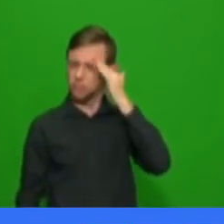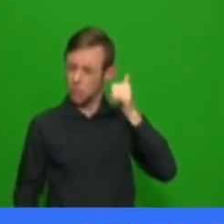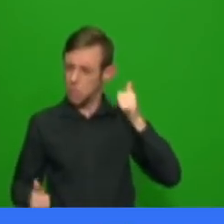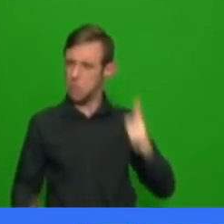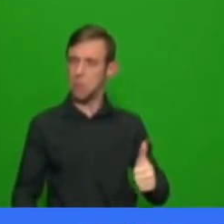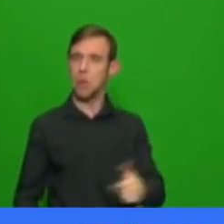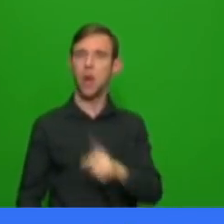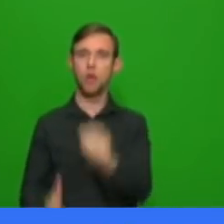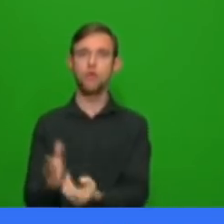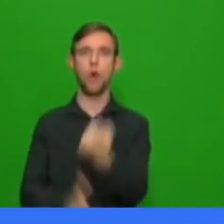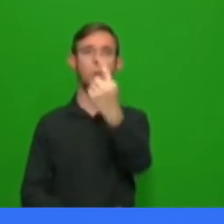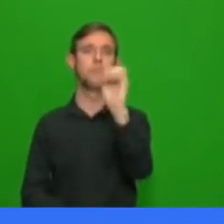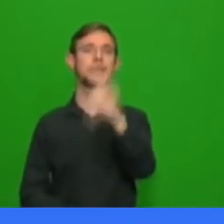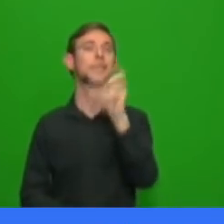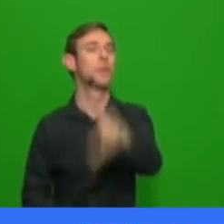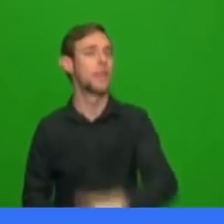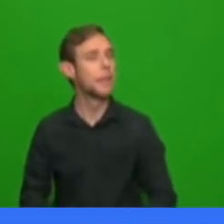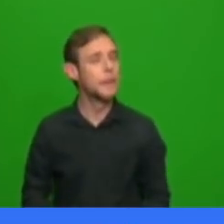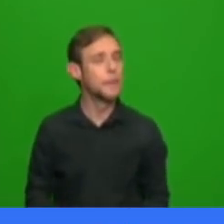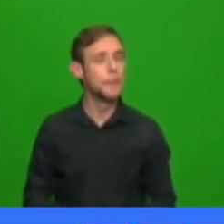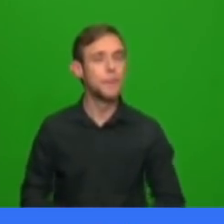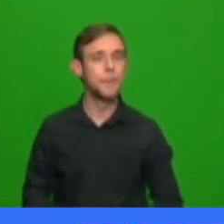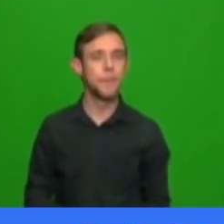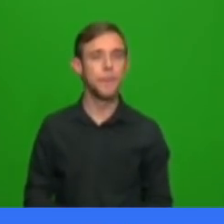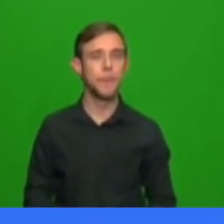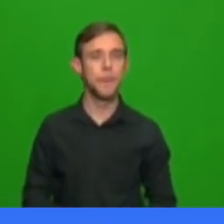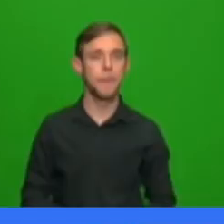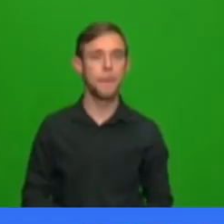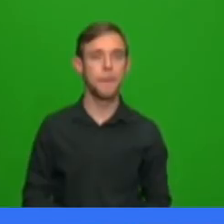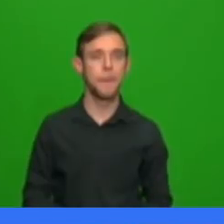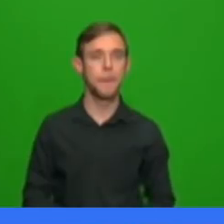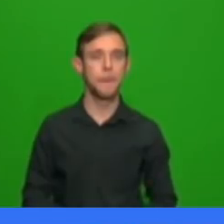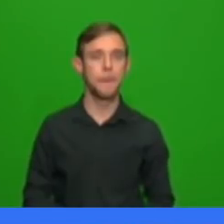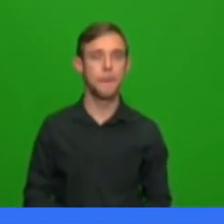had actually placed on the table.